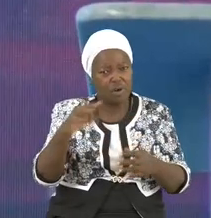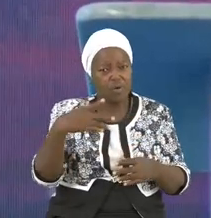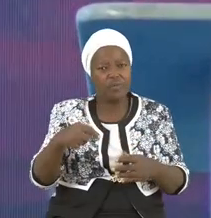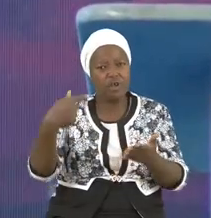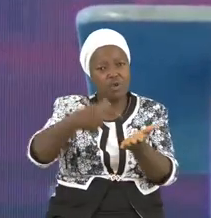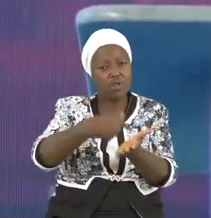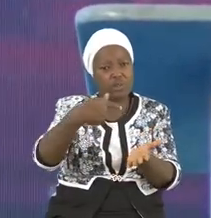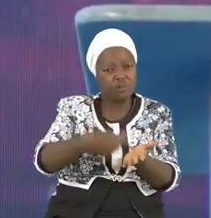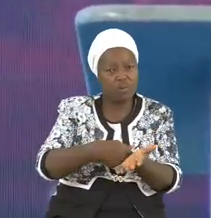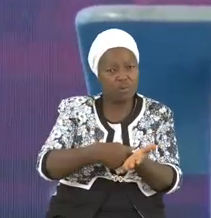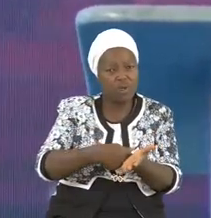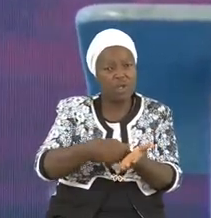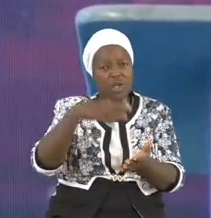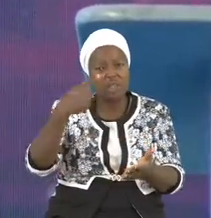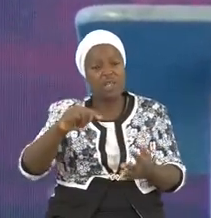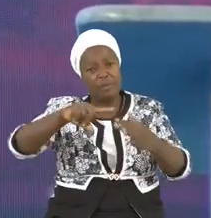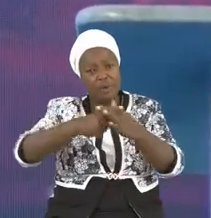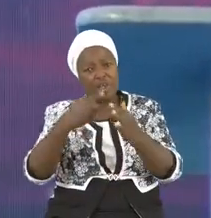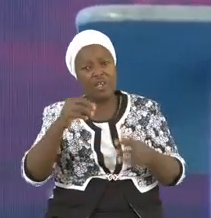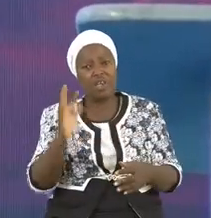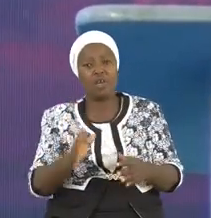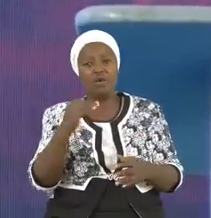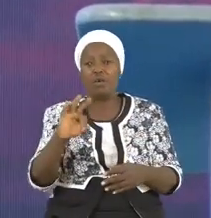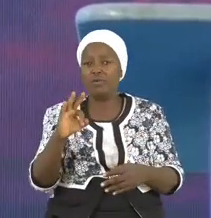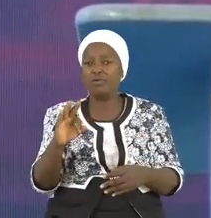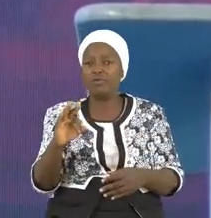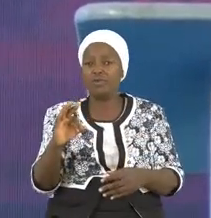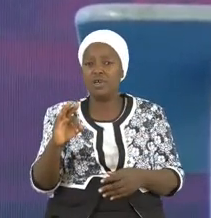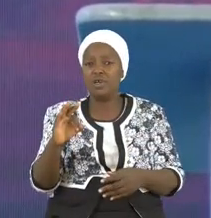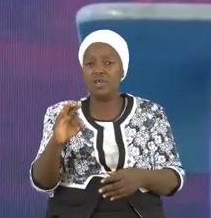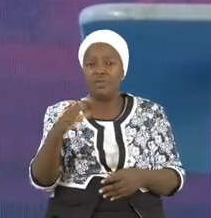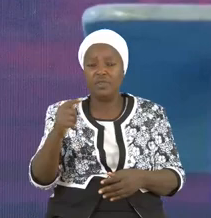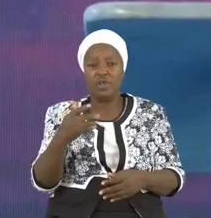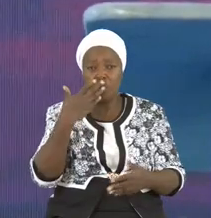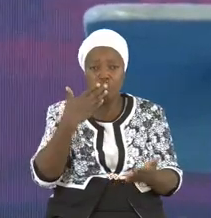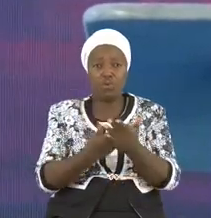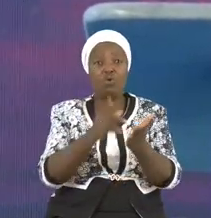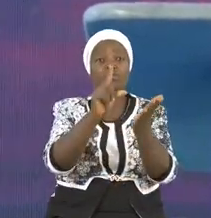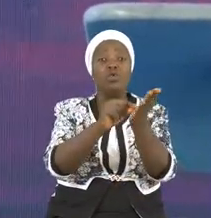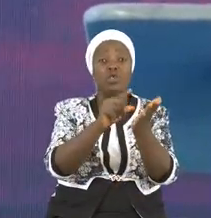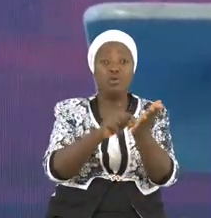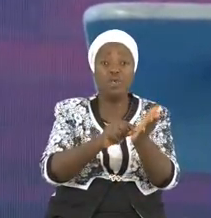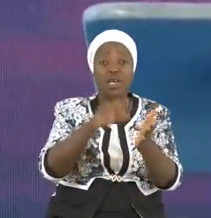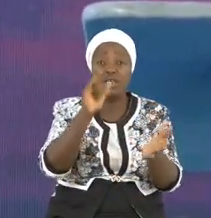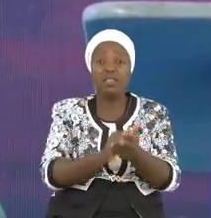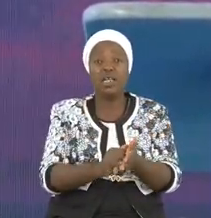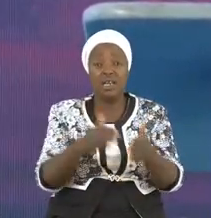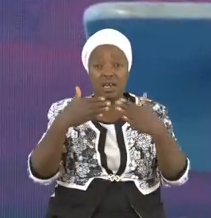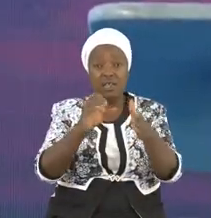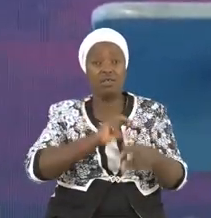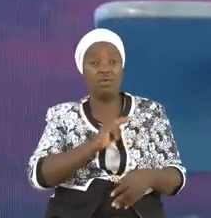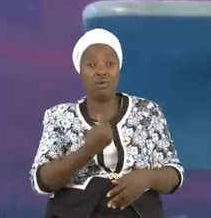the originator of the glad tidings that leads us to